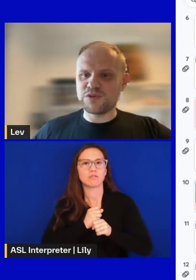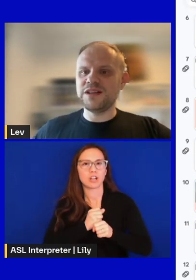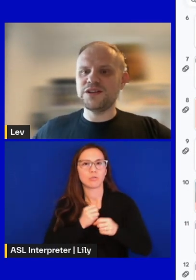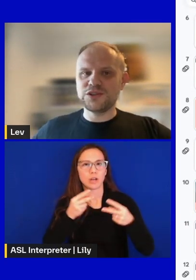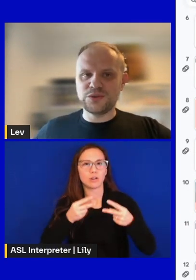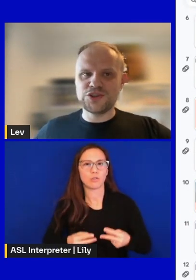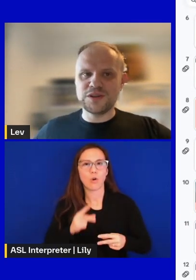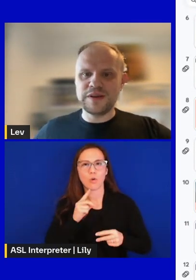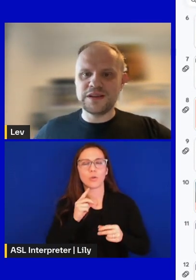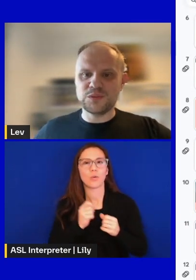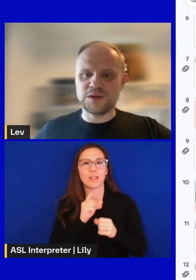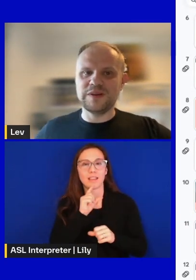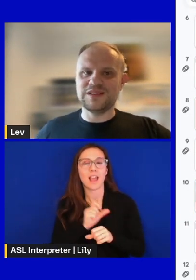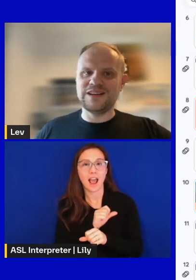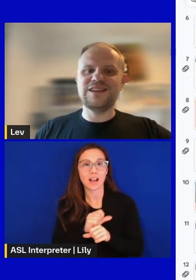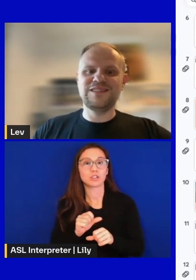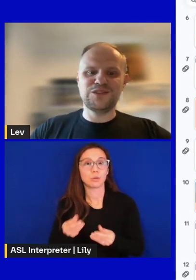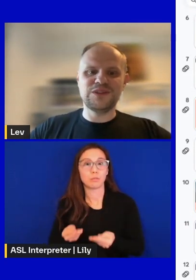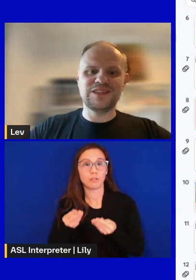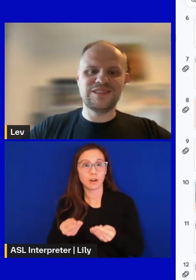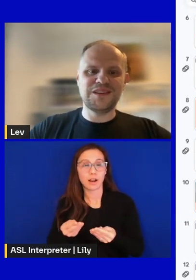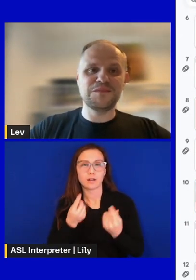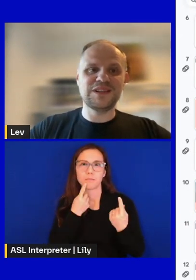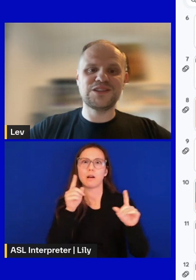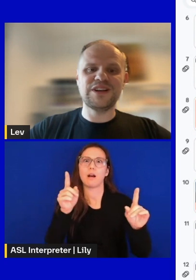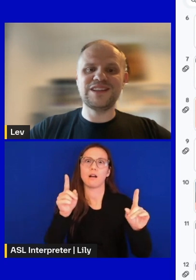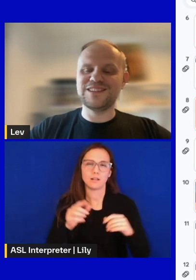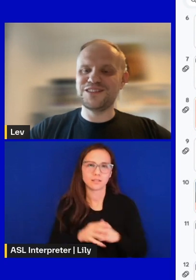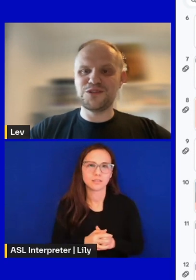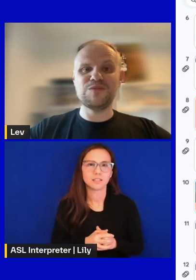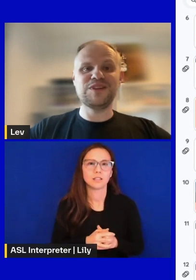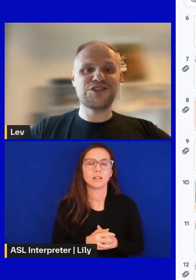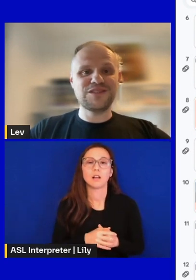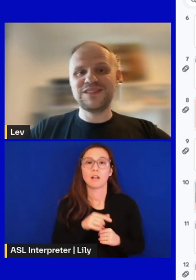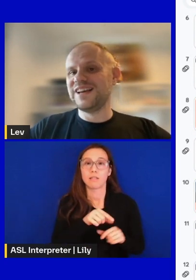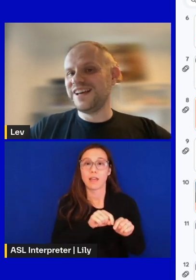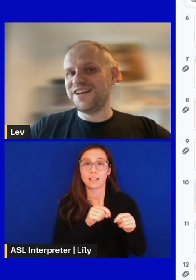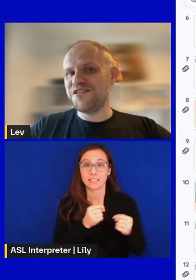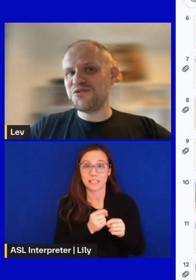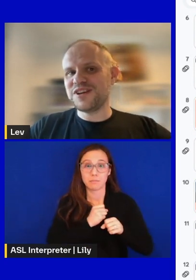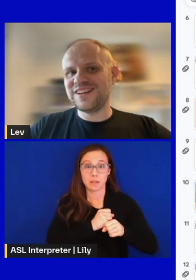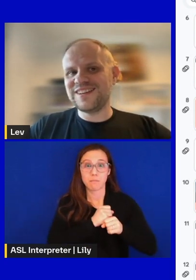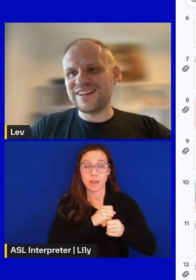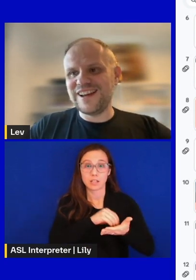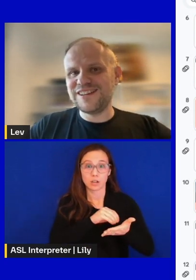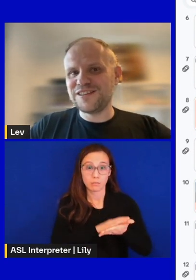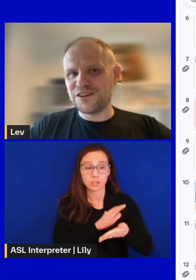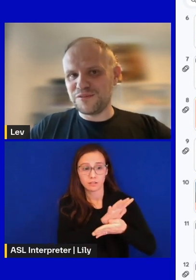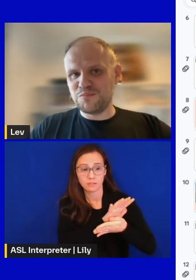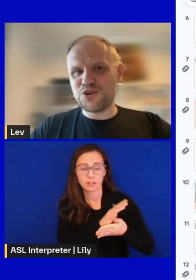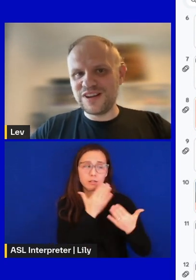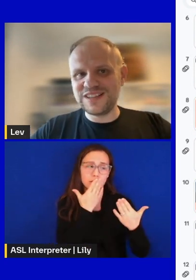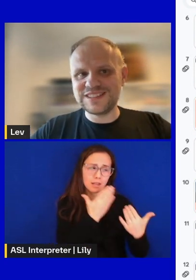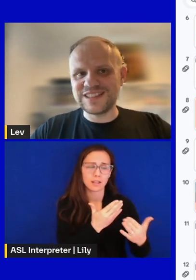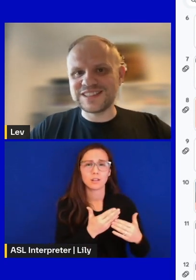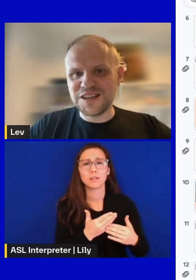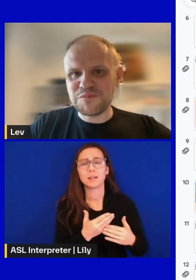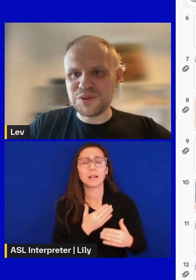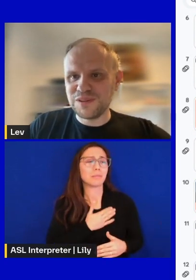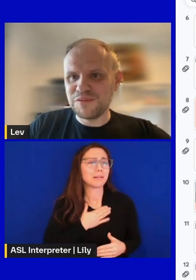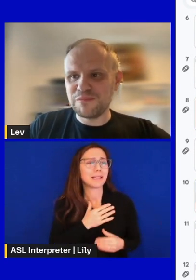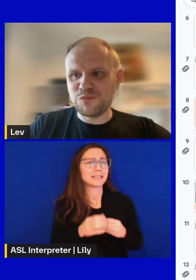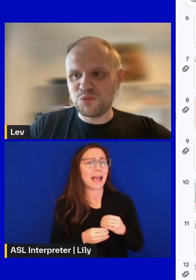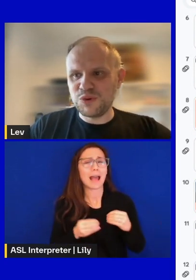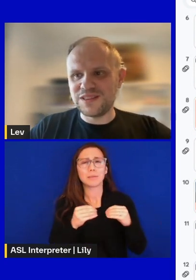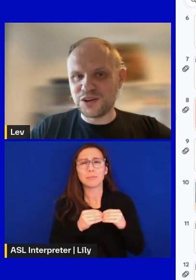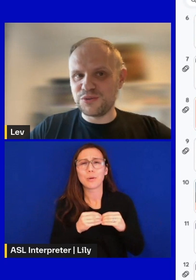actual provider to actually make it work. But again, to the team that created the documentation, if you can add more realistic